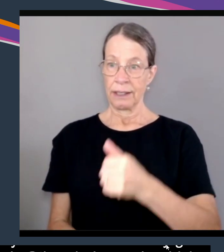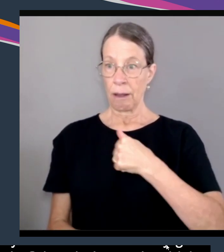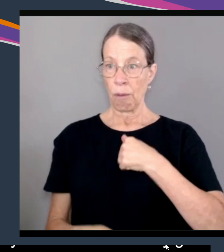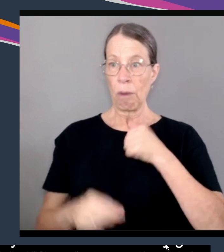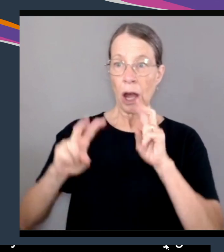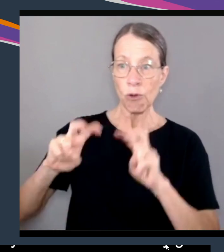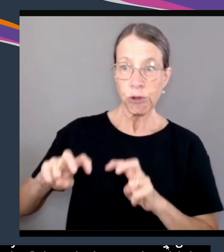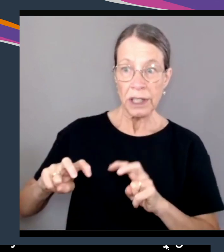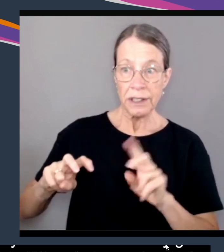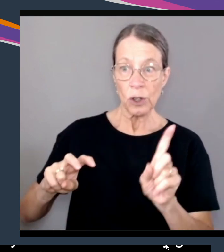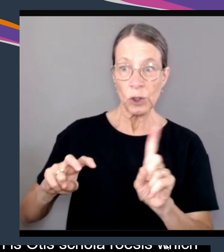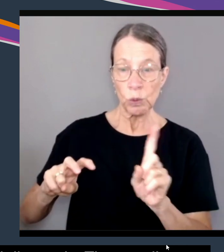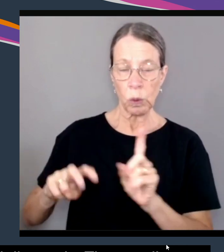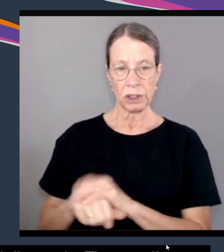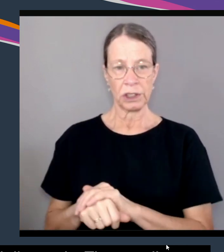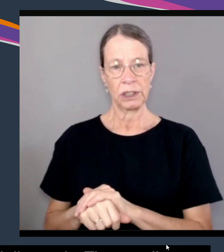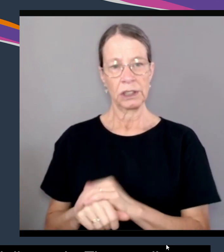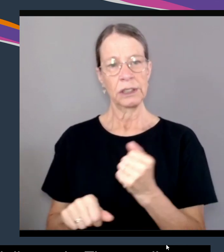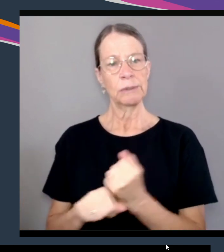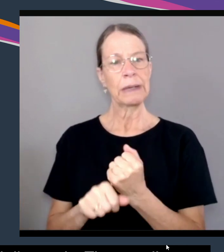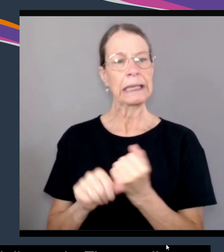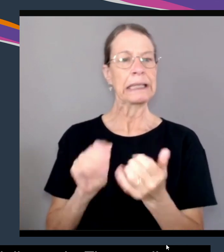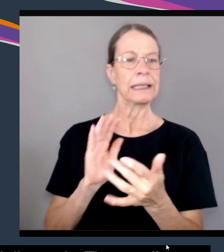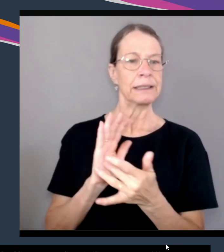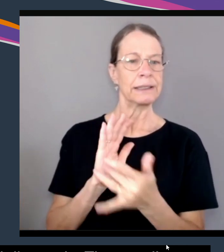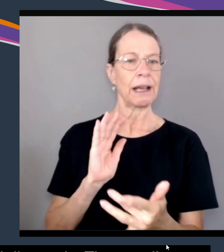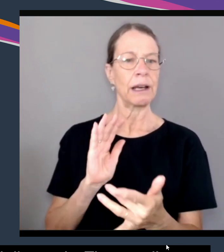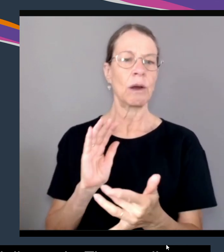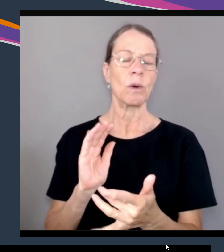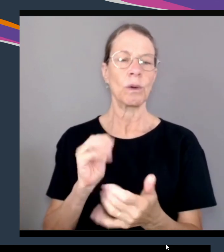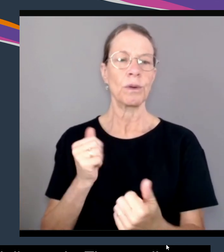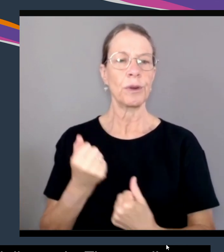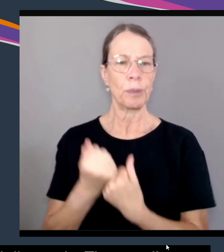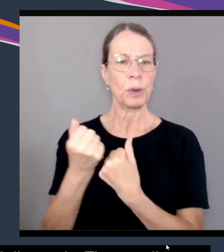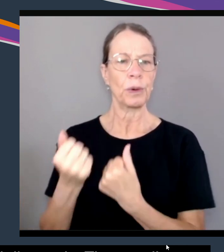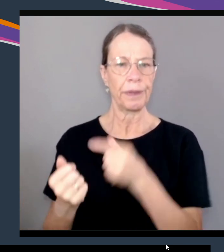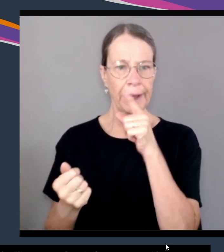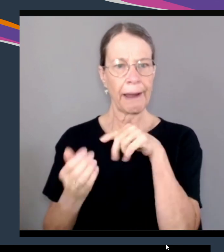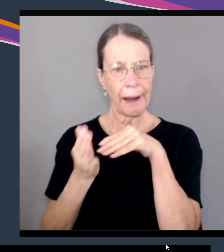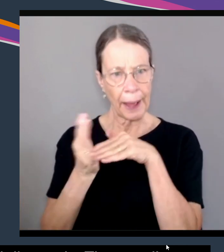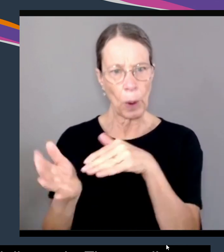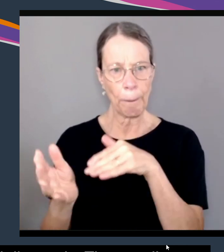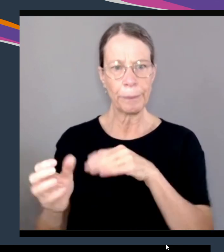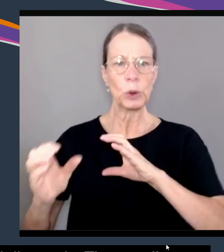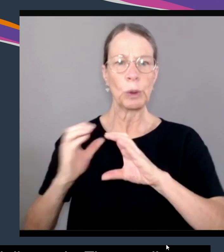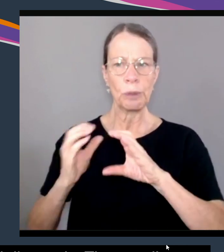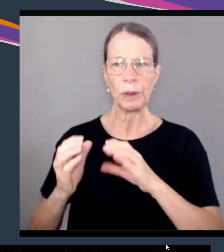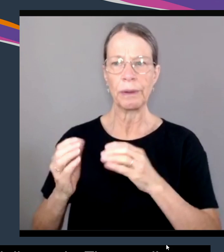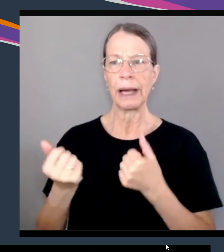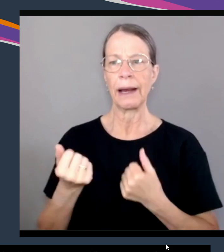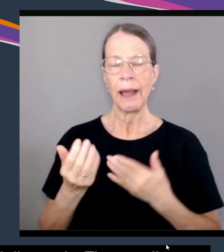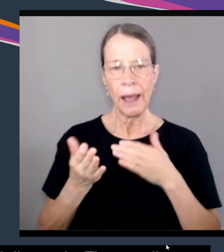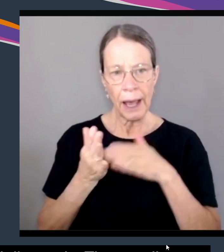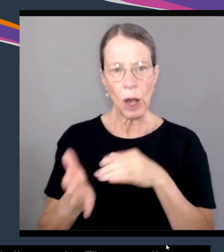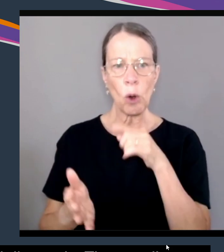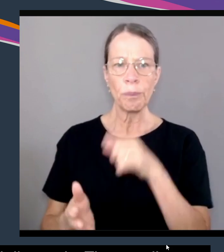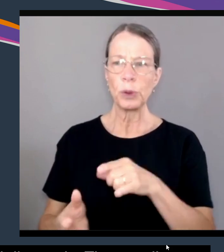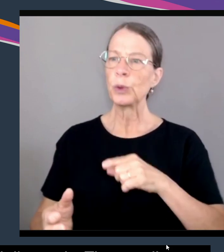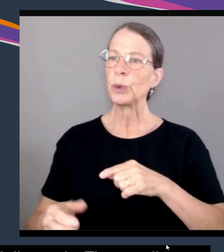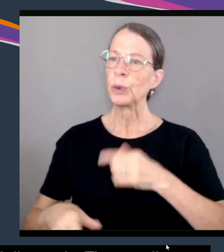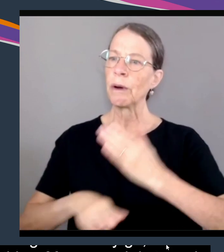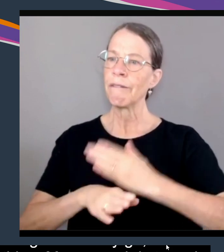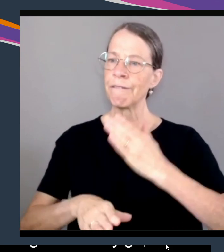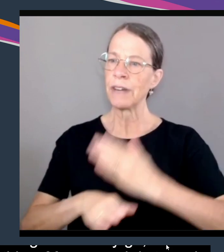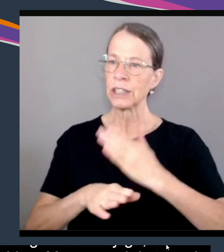the technical support that helps you communicate, helps you function. That's my medical model of